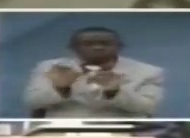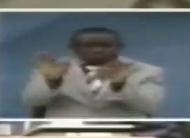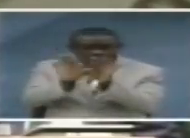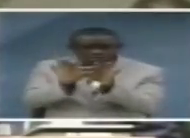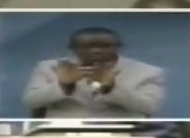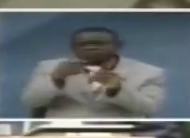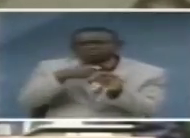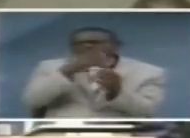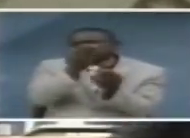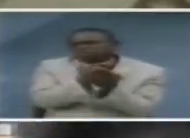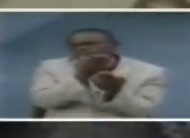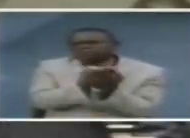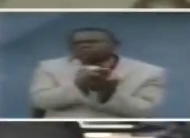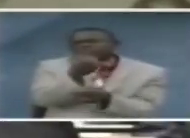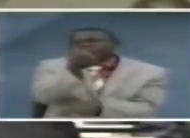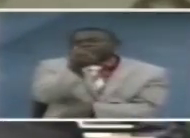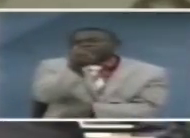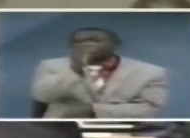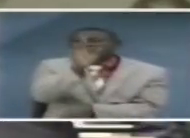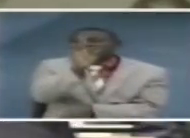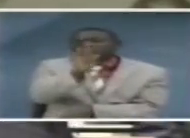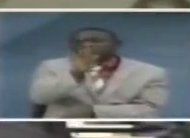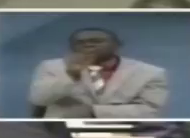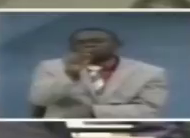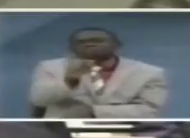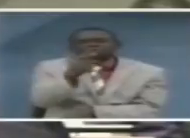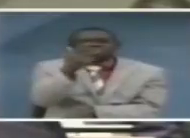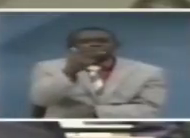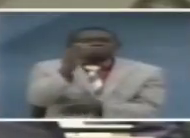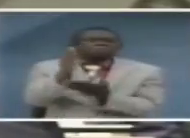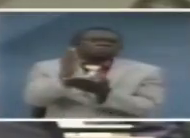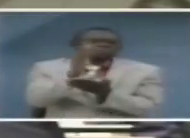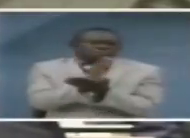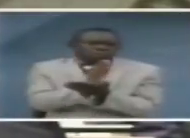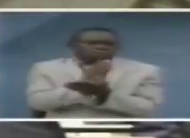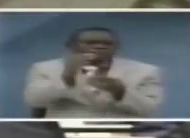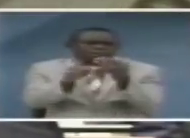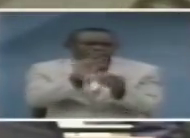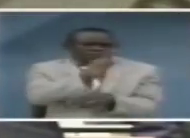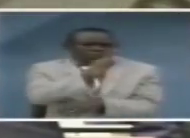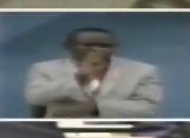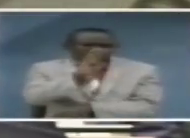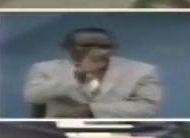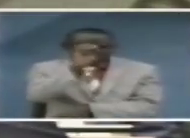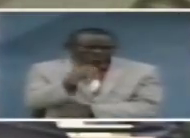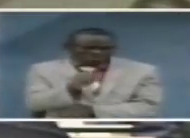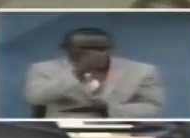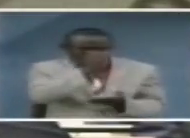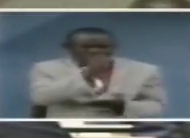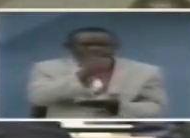Accordingly, I propose to spend a total of 17.3 billion